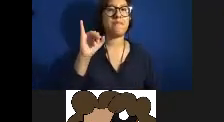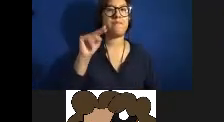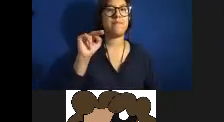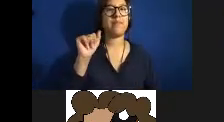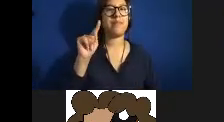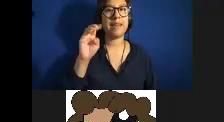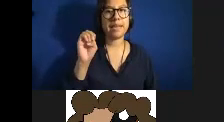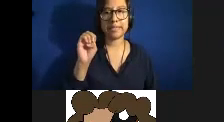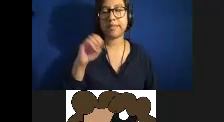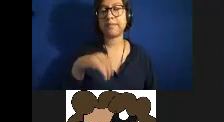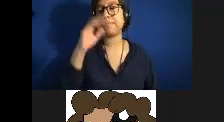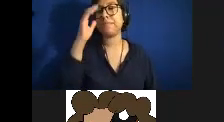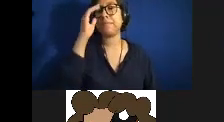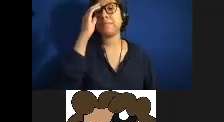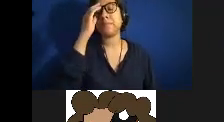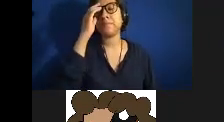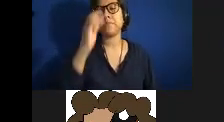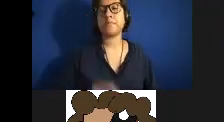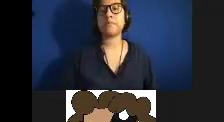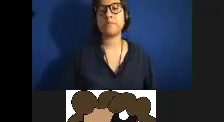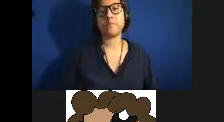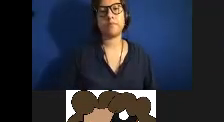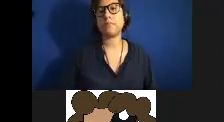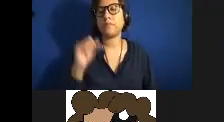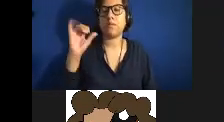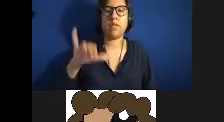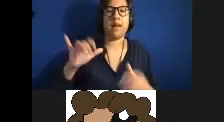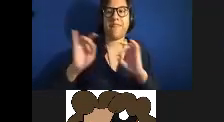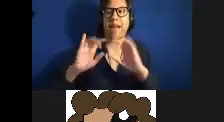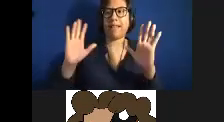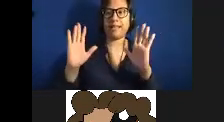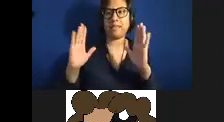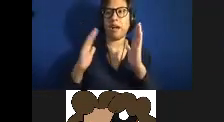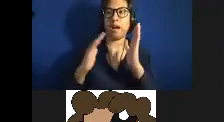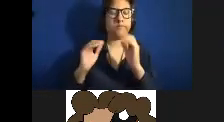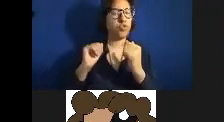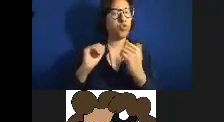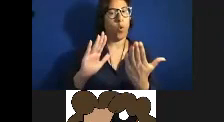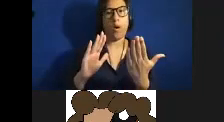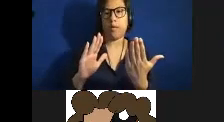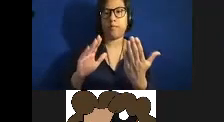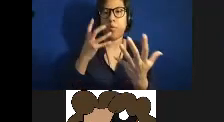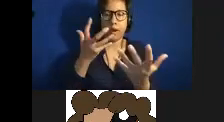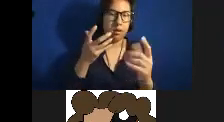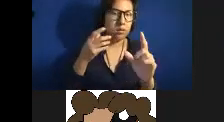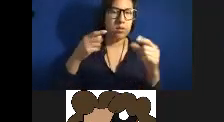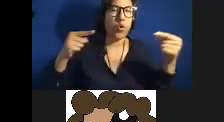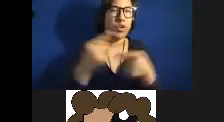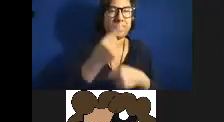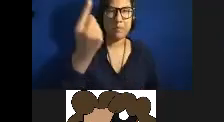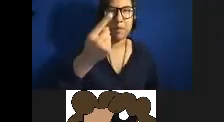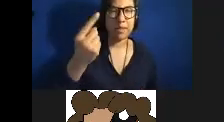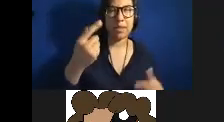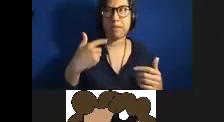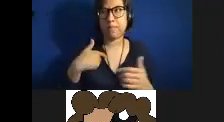like a particular body can then enact that will, you know, on somebody. And watching this happen, you